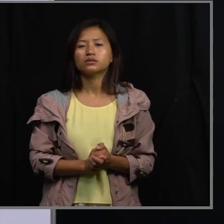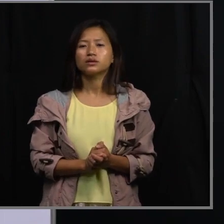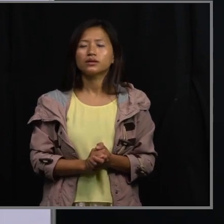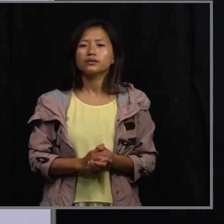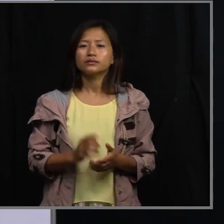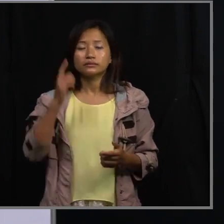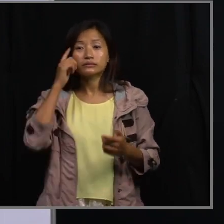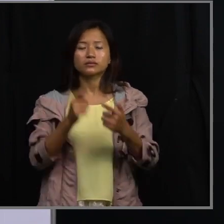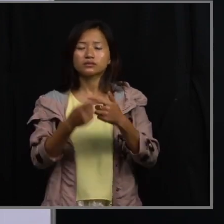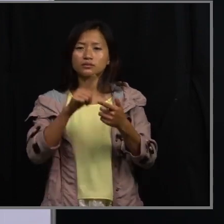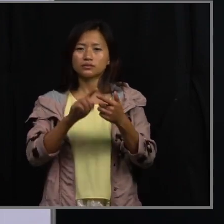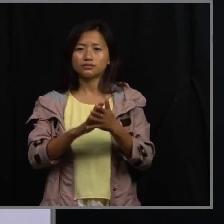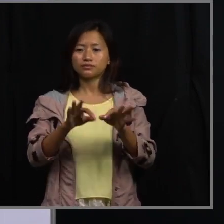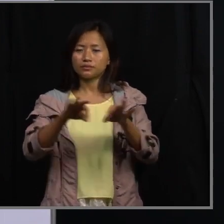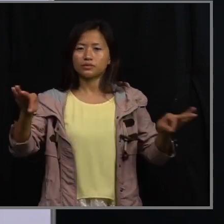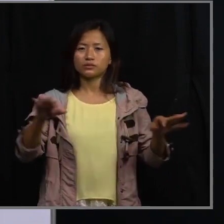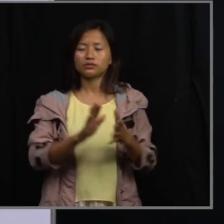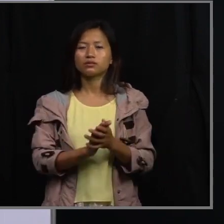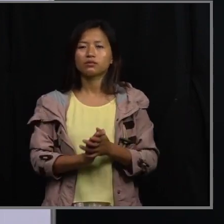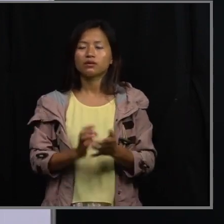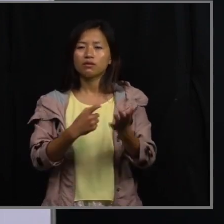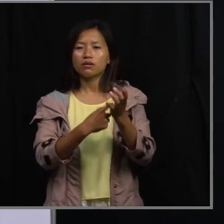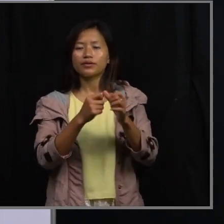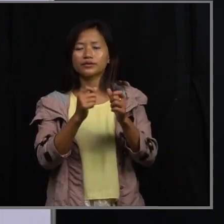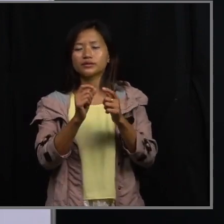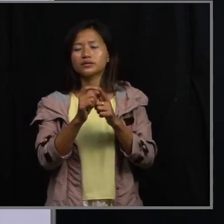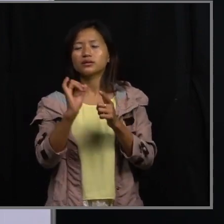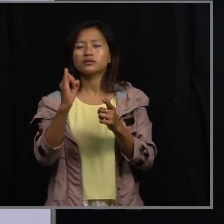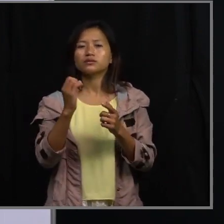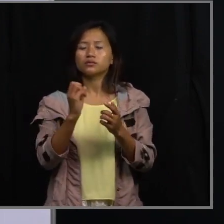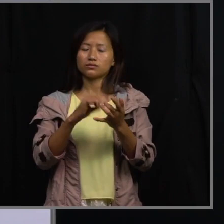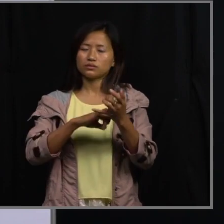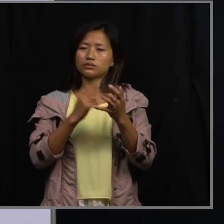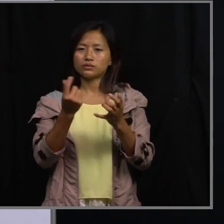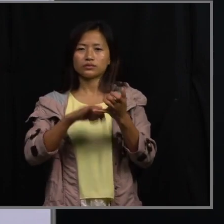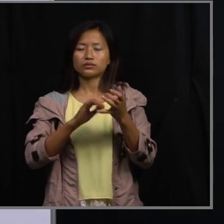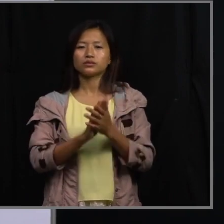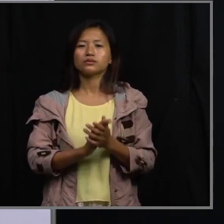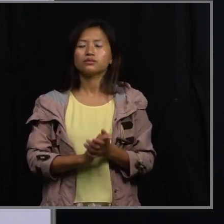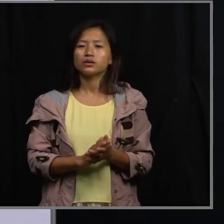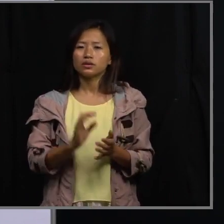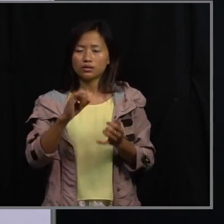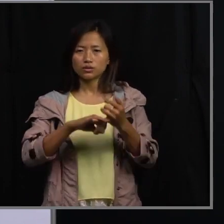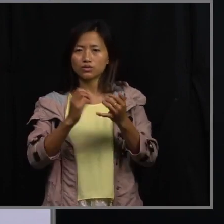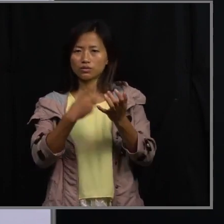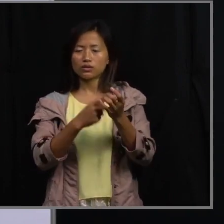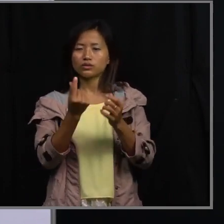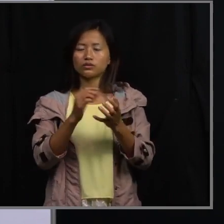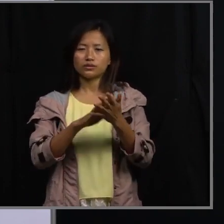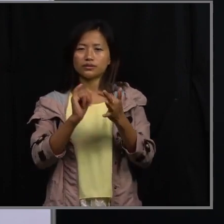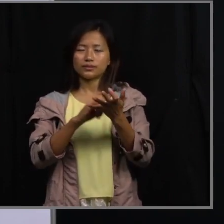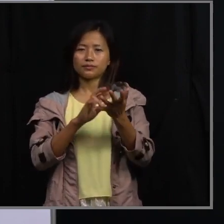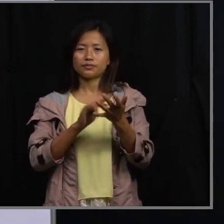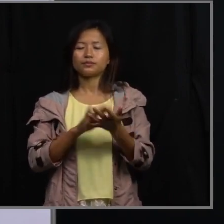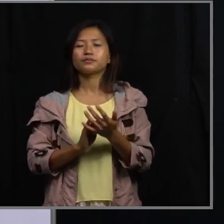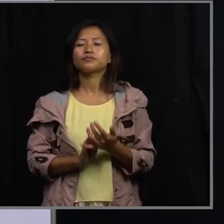you experience this, when you can measure the radius of nucleus, suppose you can measure the radius of sodium, which we never, you